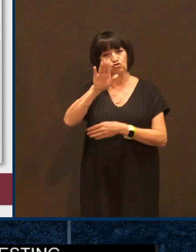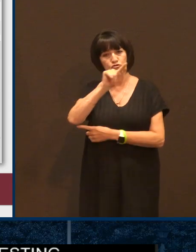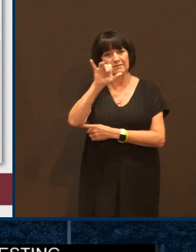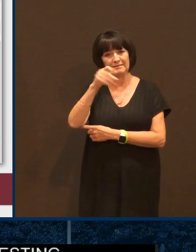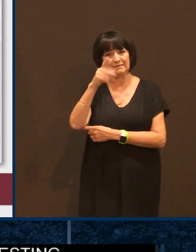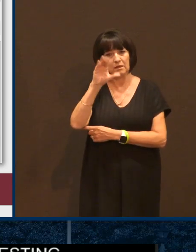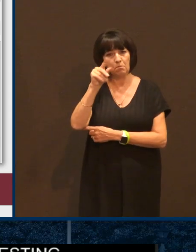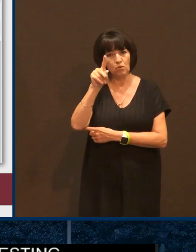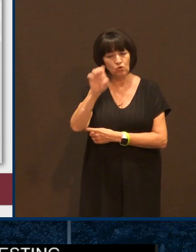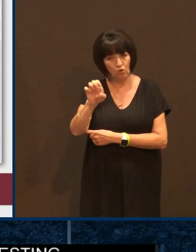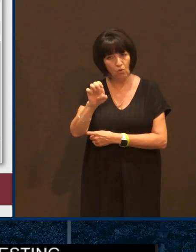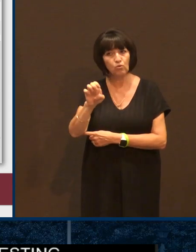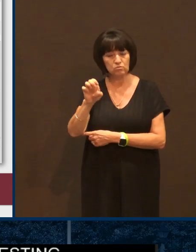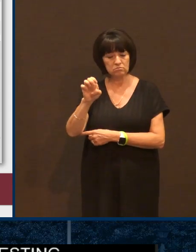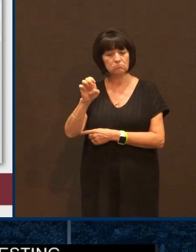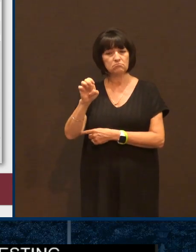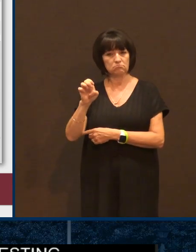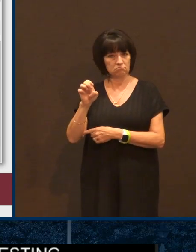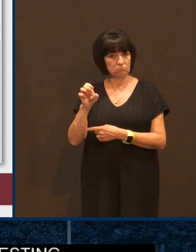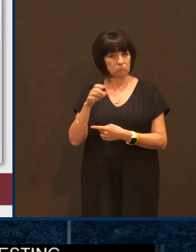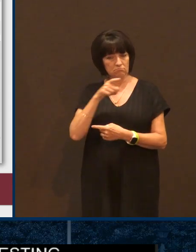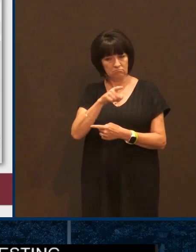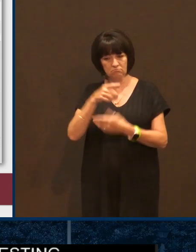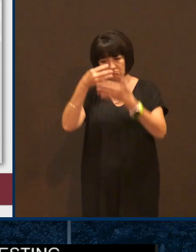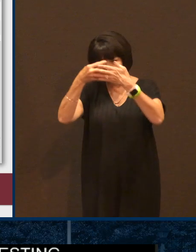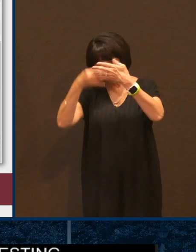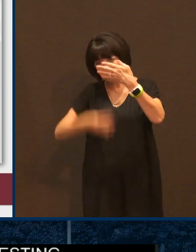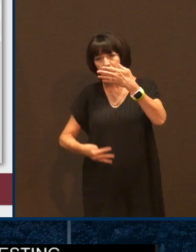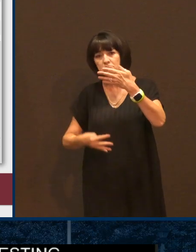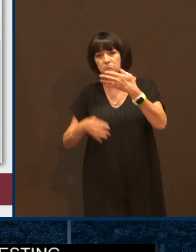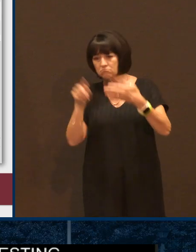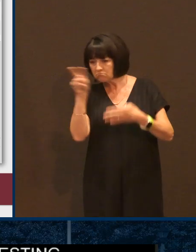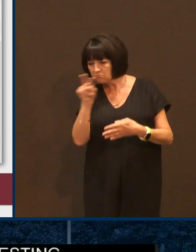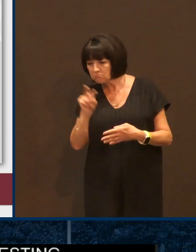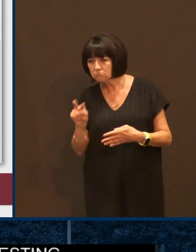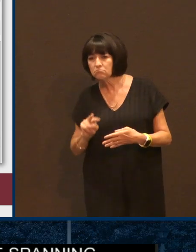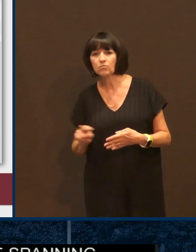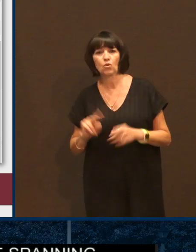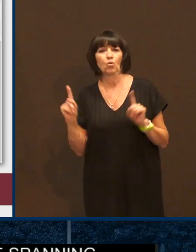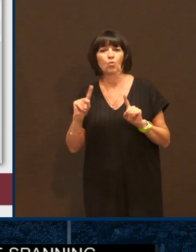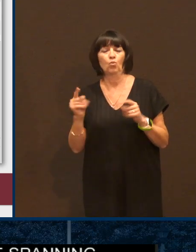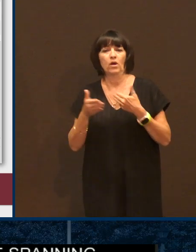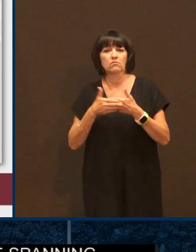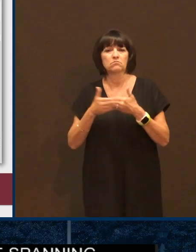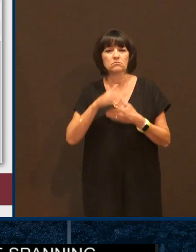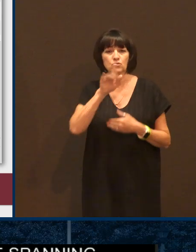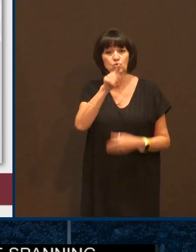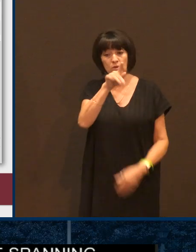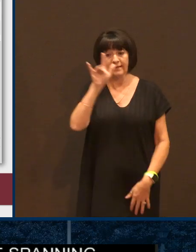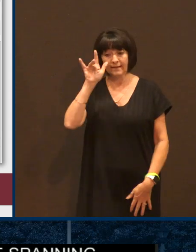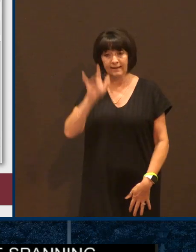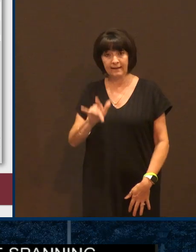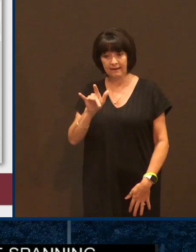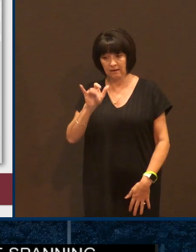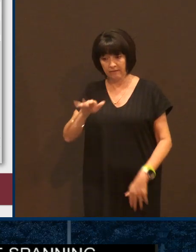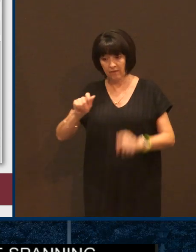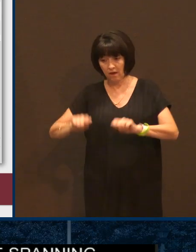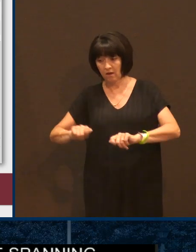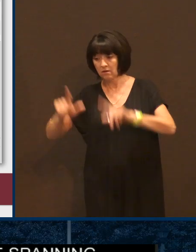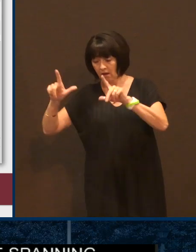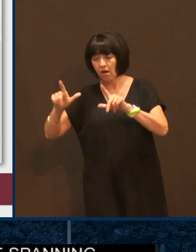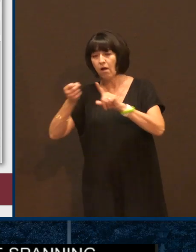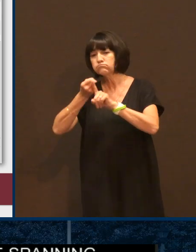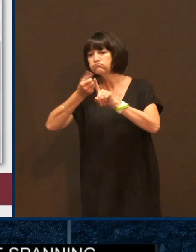spanning out by distance as you go further down the list. And when you click on it, then you'll find more about those